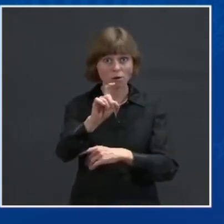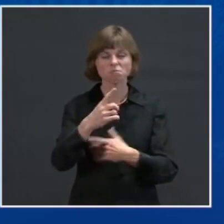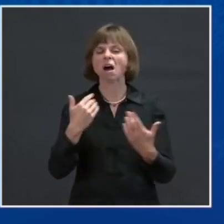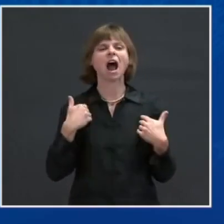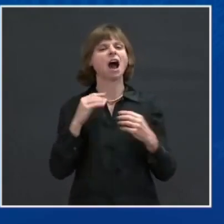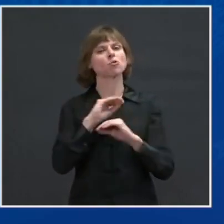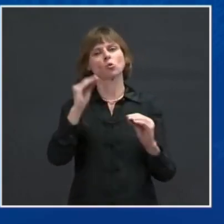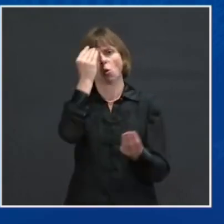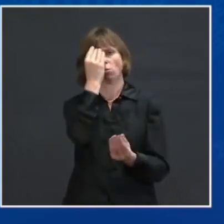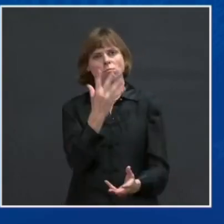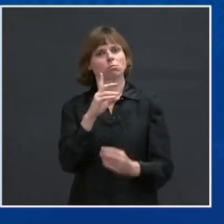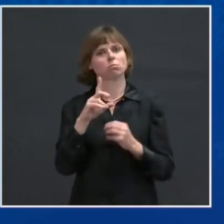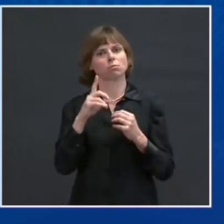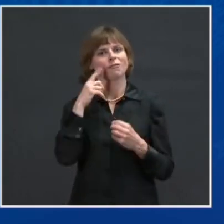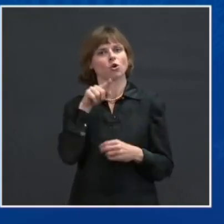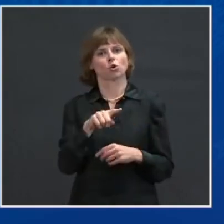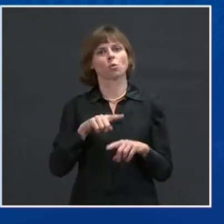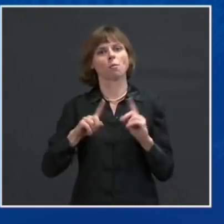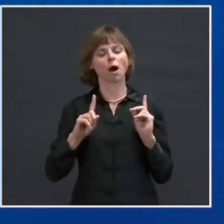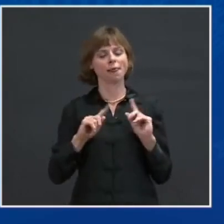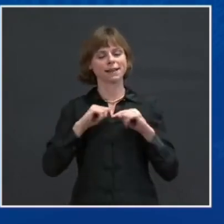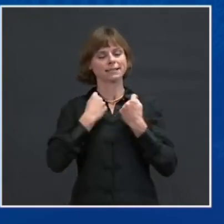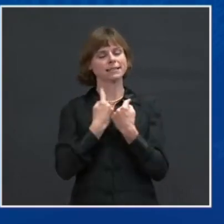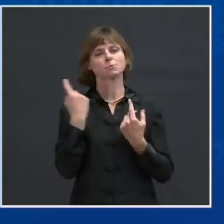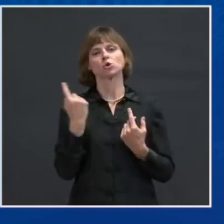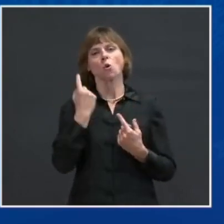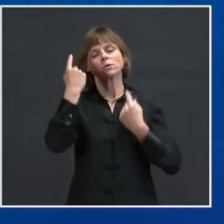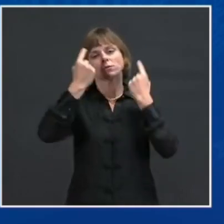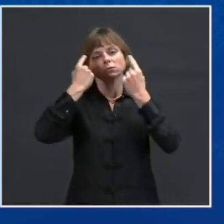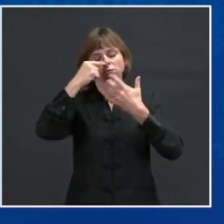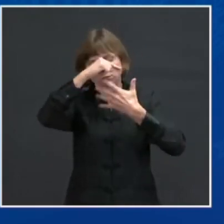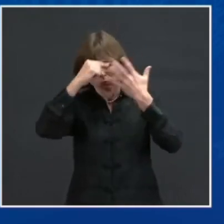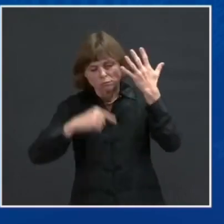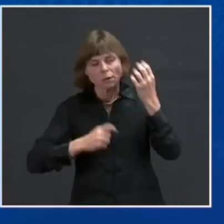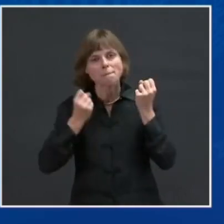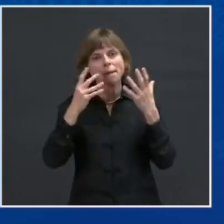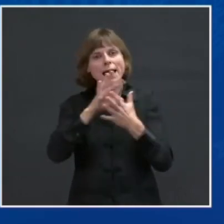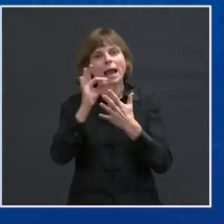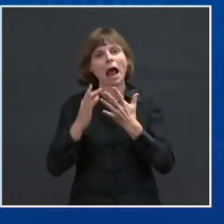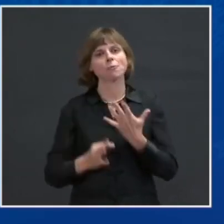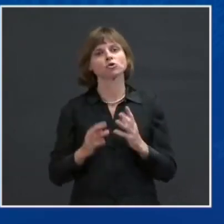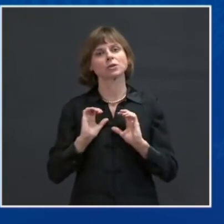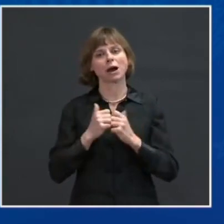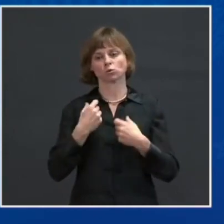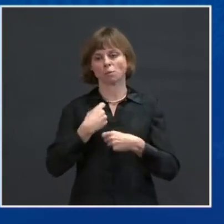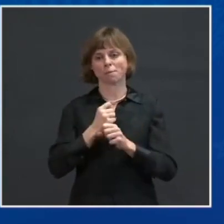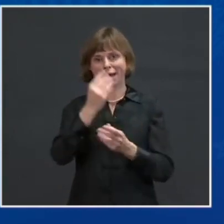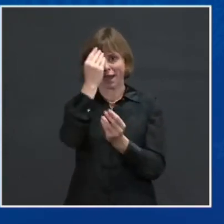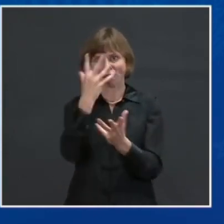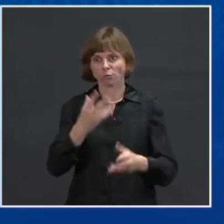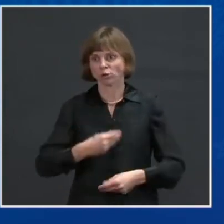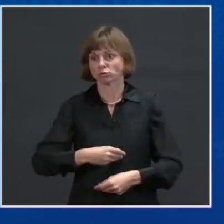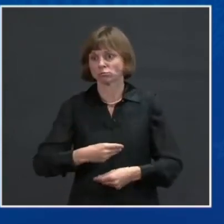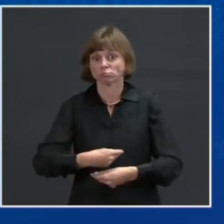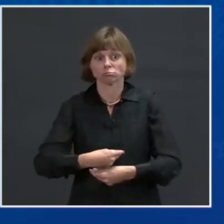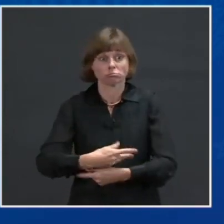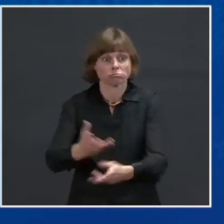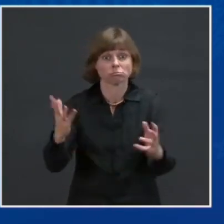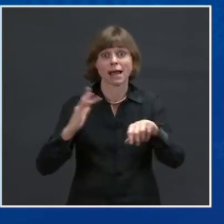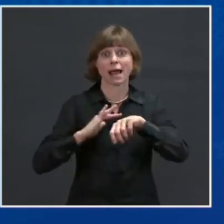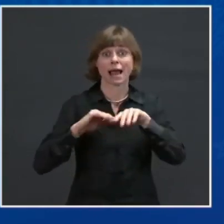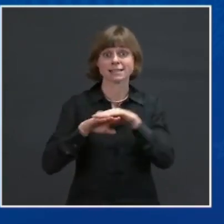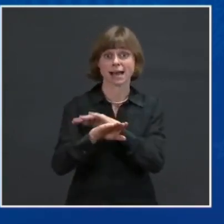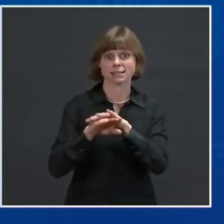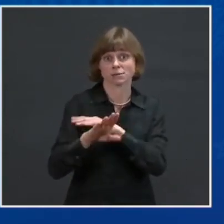our team is always considering a range of options to make information more accessible, ensure more people, more of the American